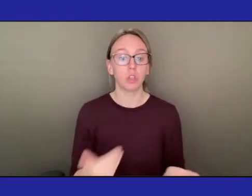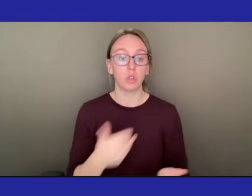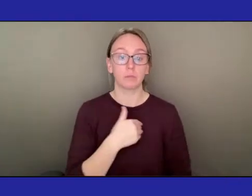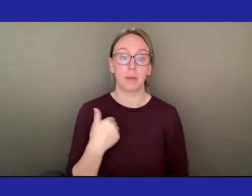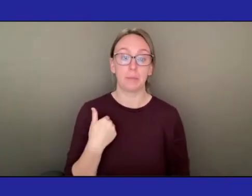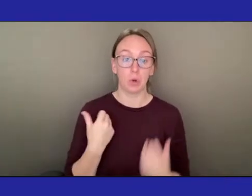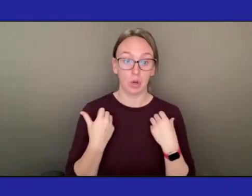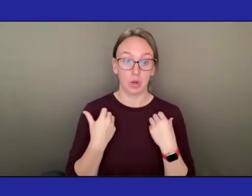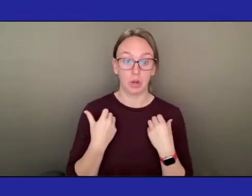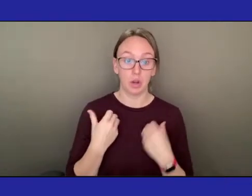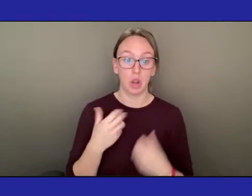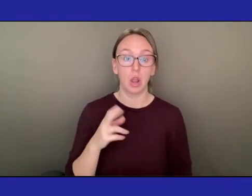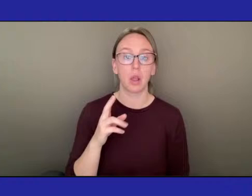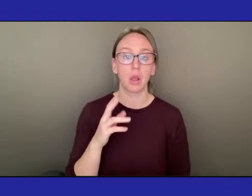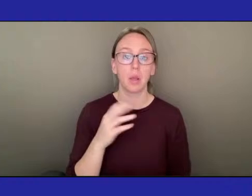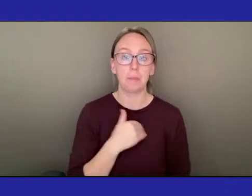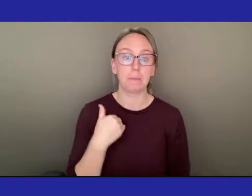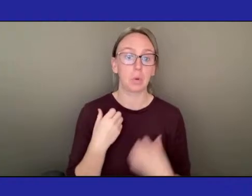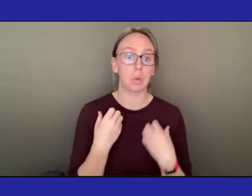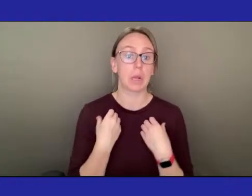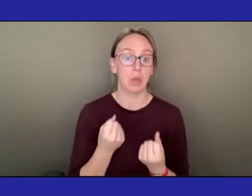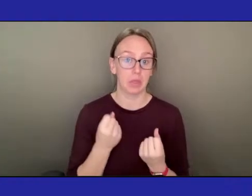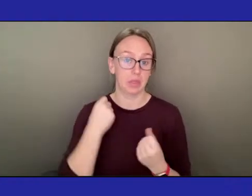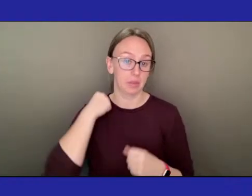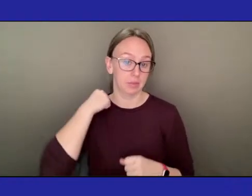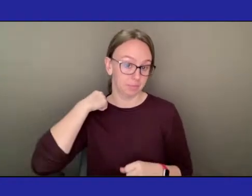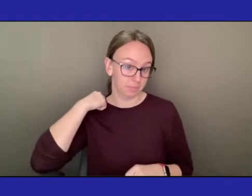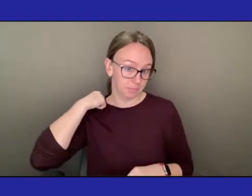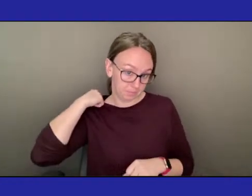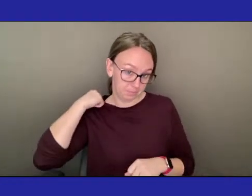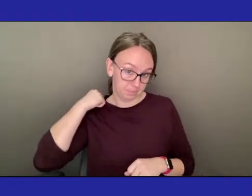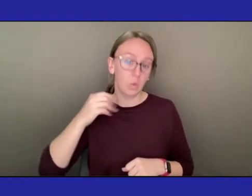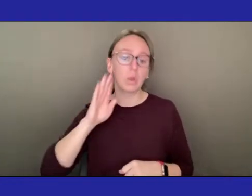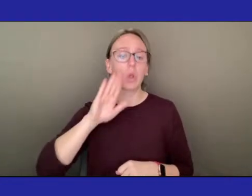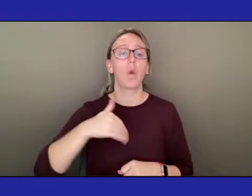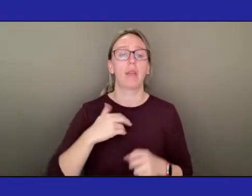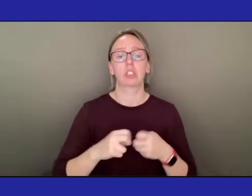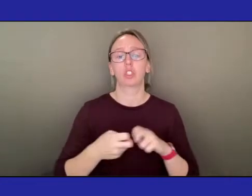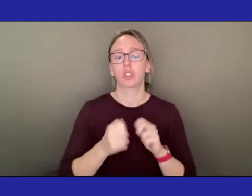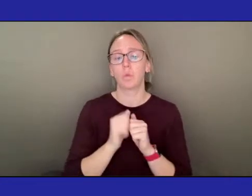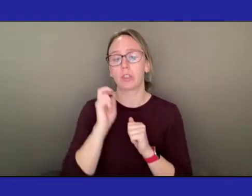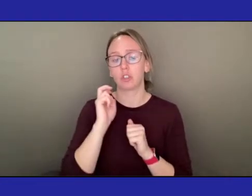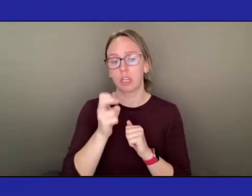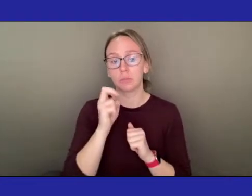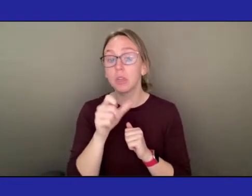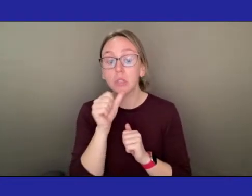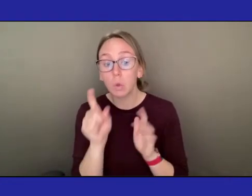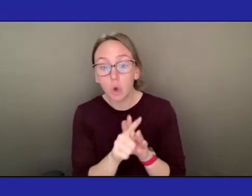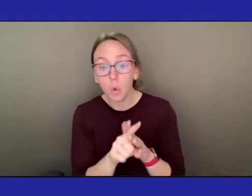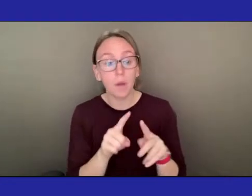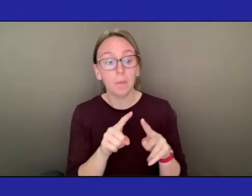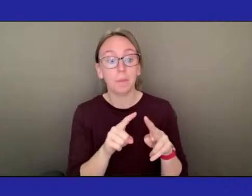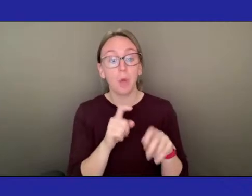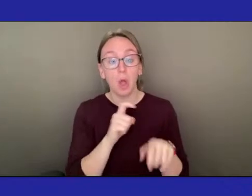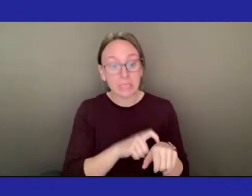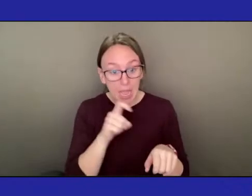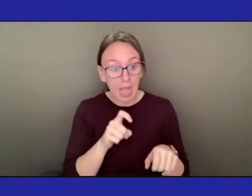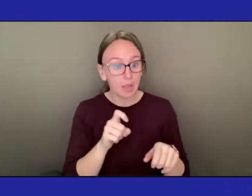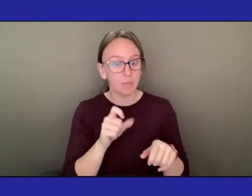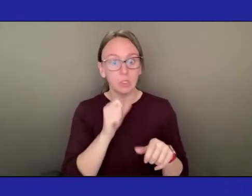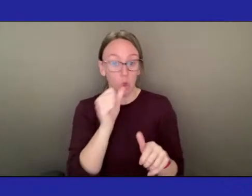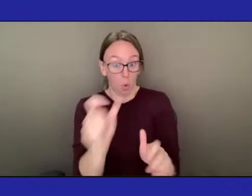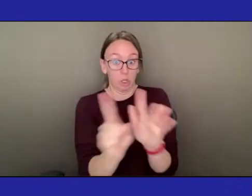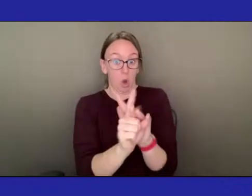are issues with transportation sometimes, not showing up on time, not showing up at all, and members are not able to make